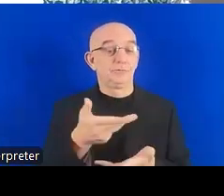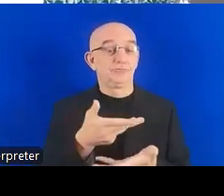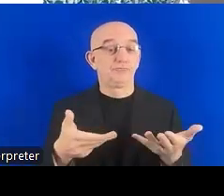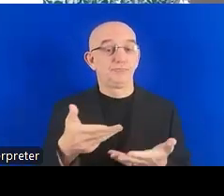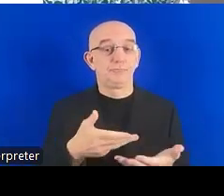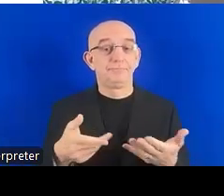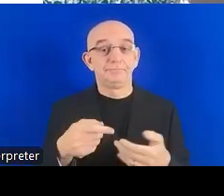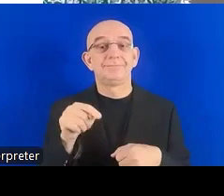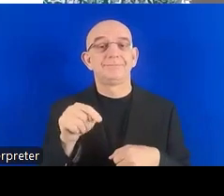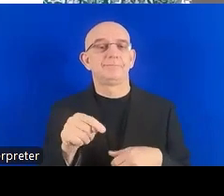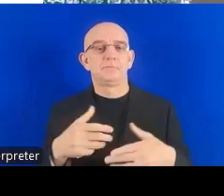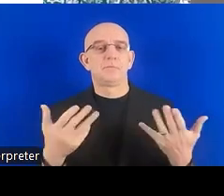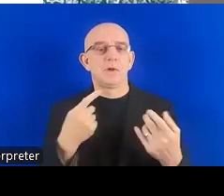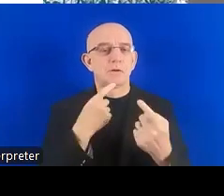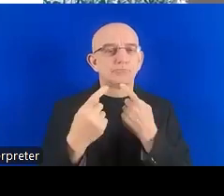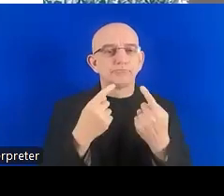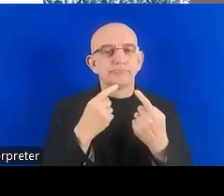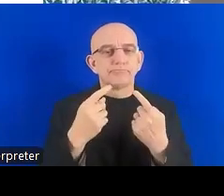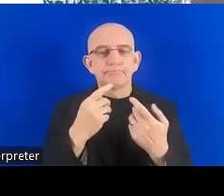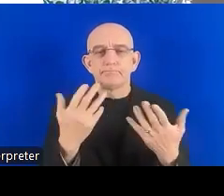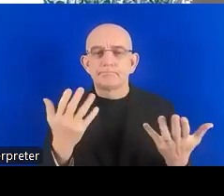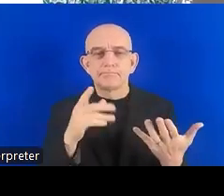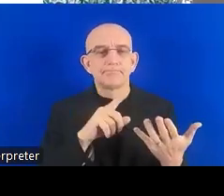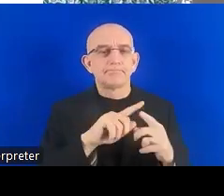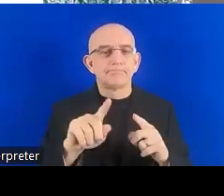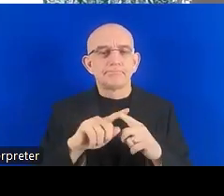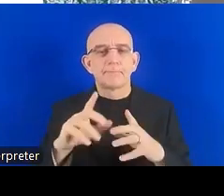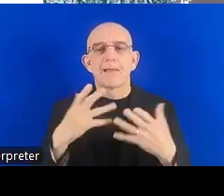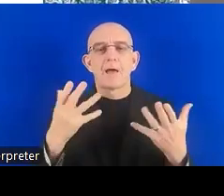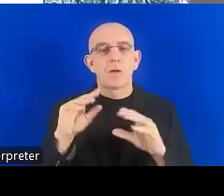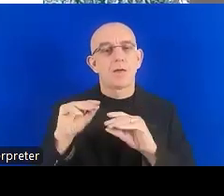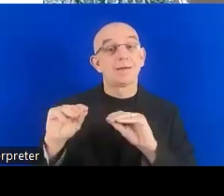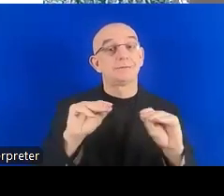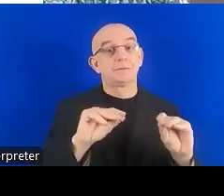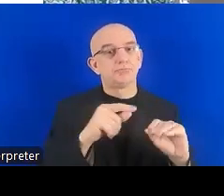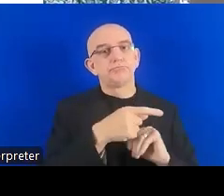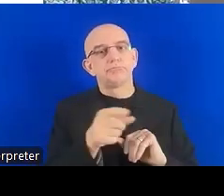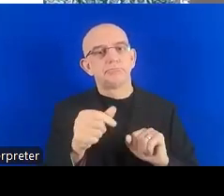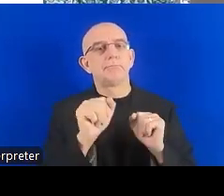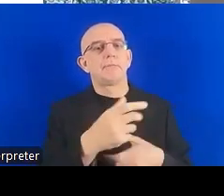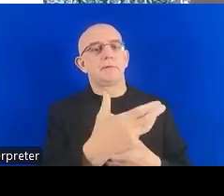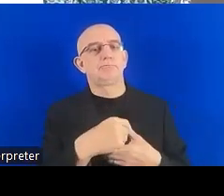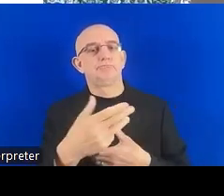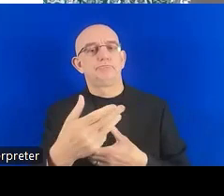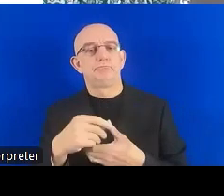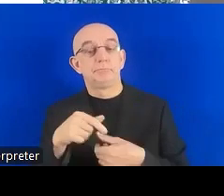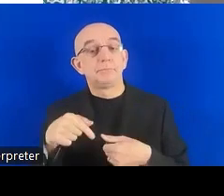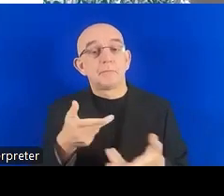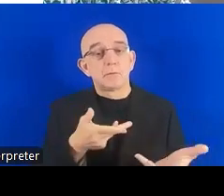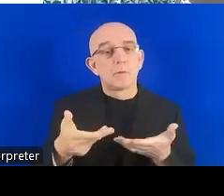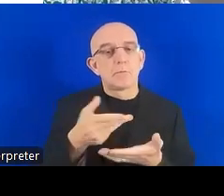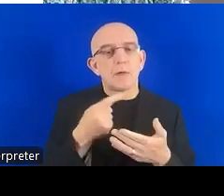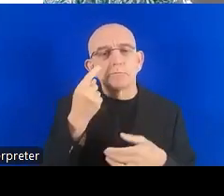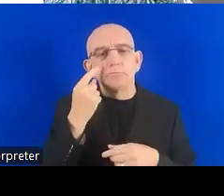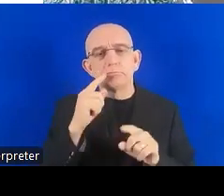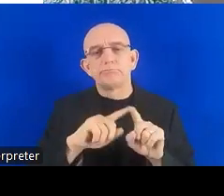explore research, evidence, and learning on preparing the school environment to welcome children with disabilities.